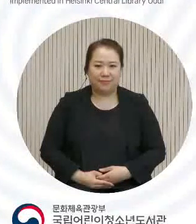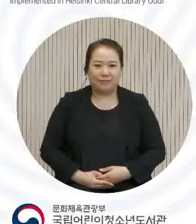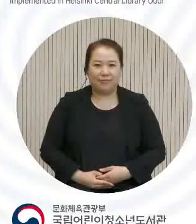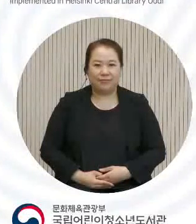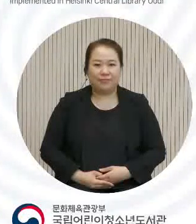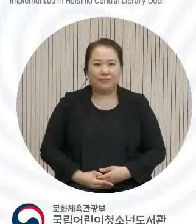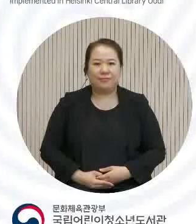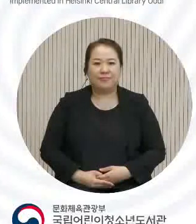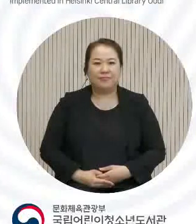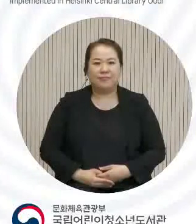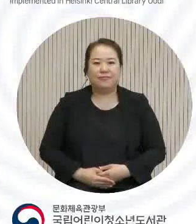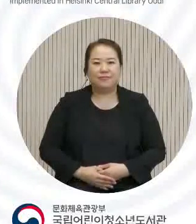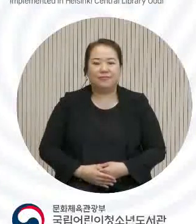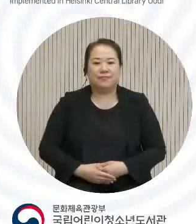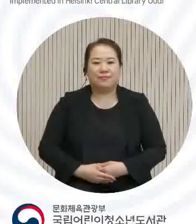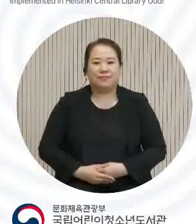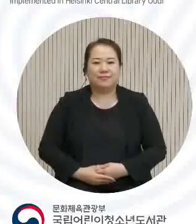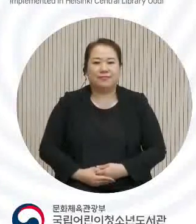place.